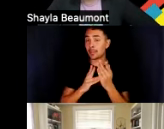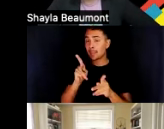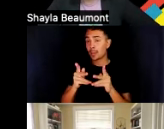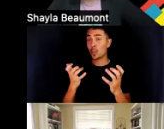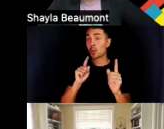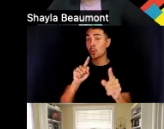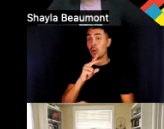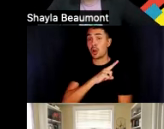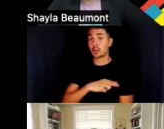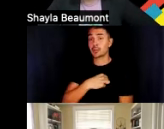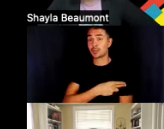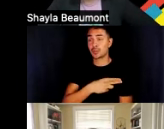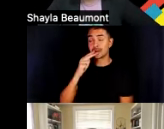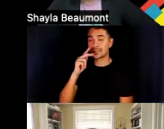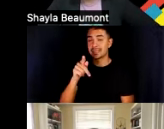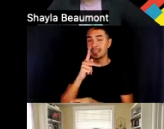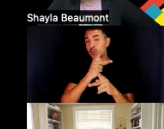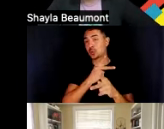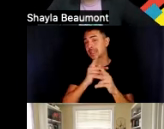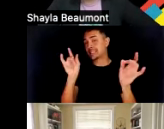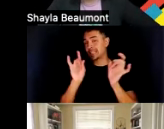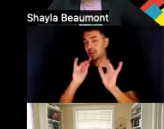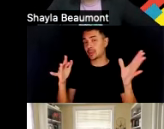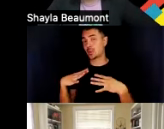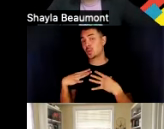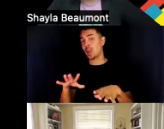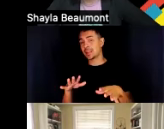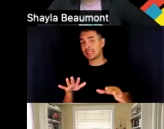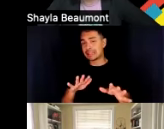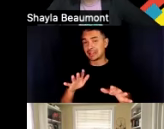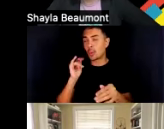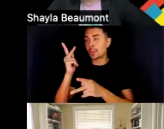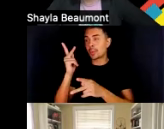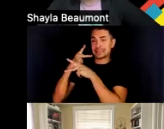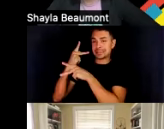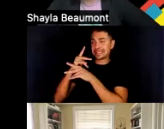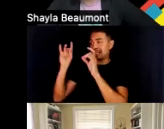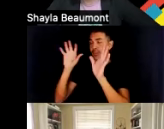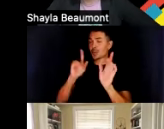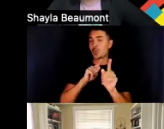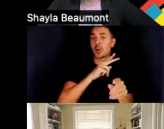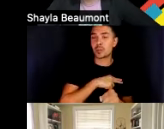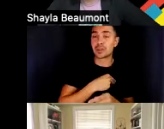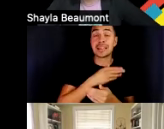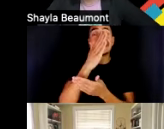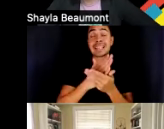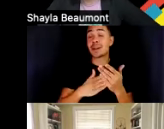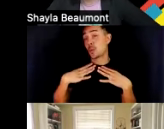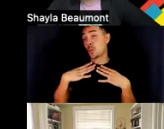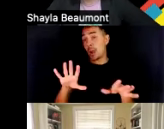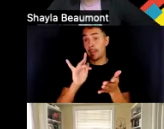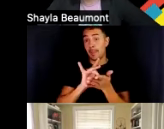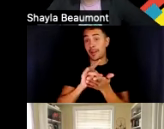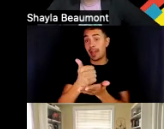being treated terribly, and all the other reasons that folks, may not seek medical help.